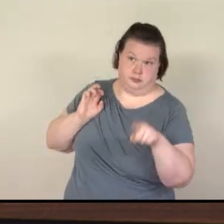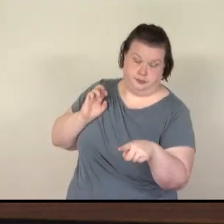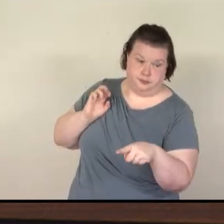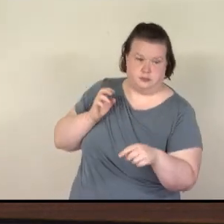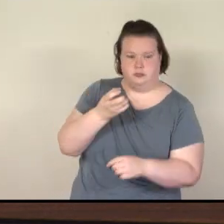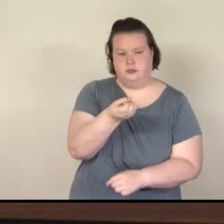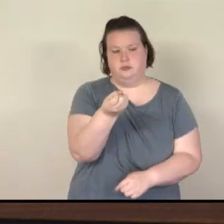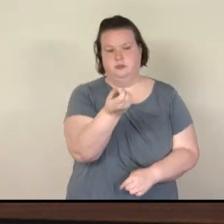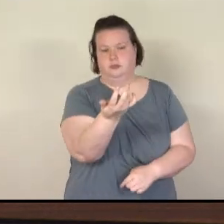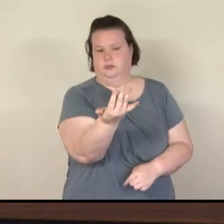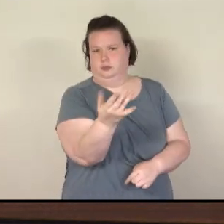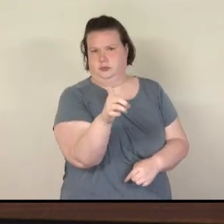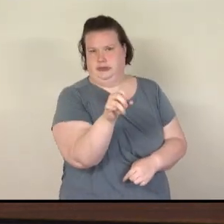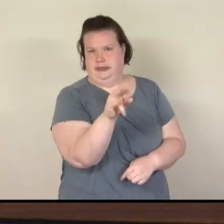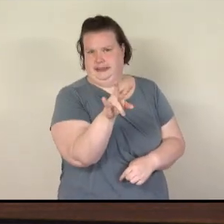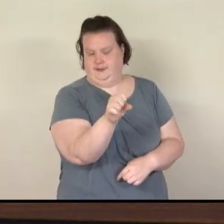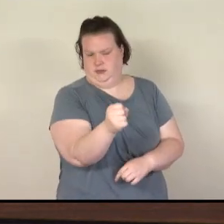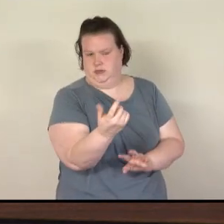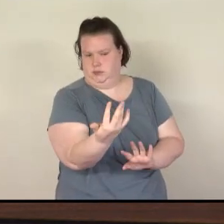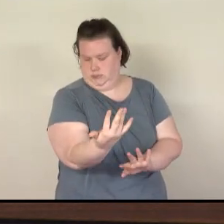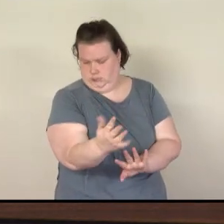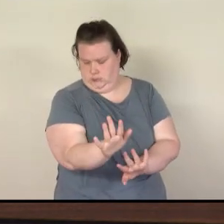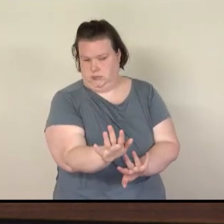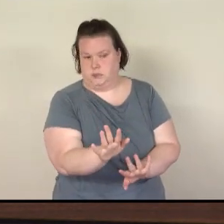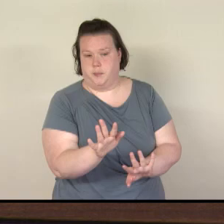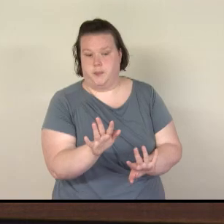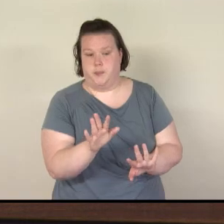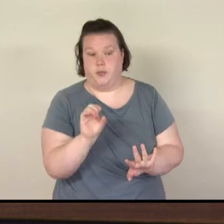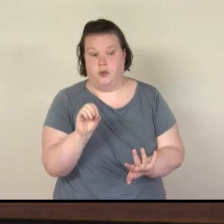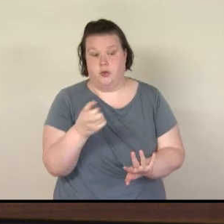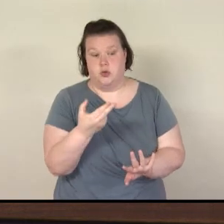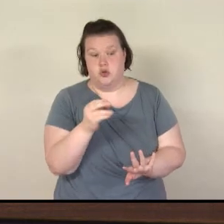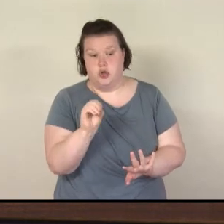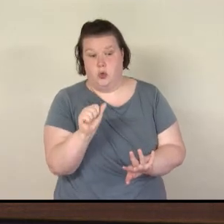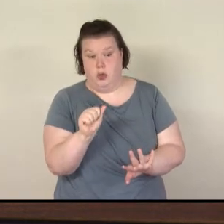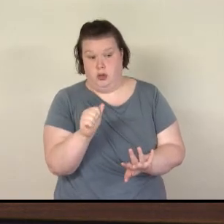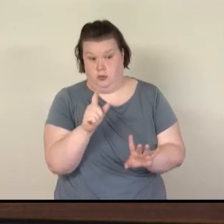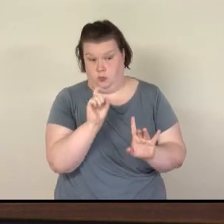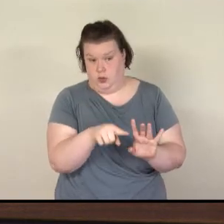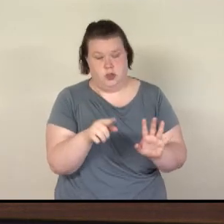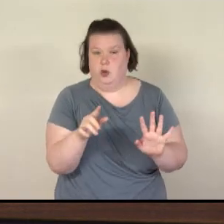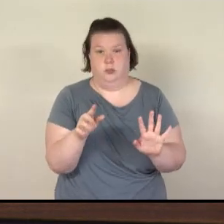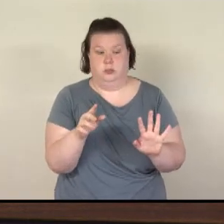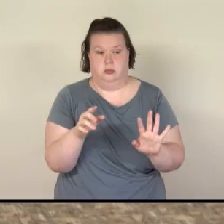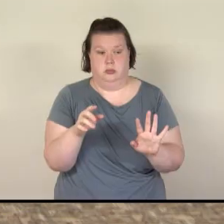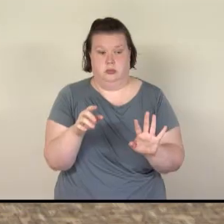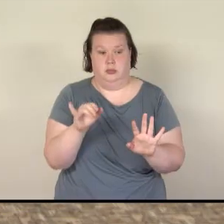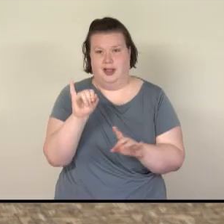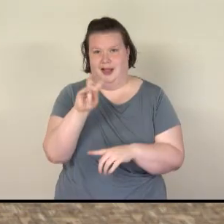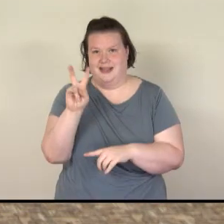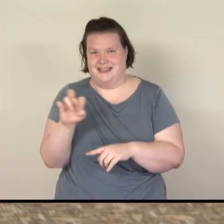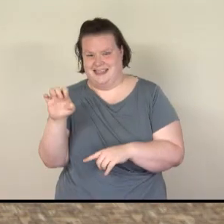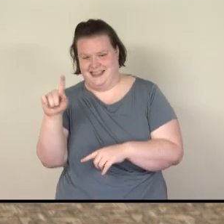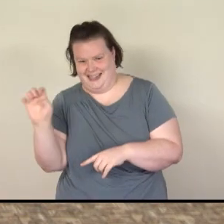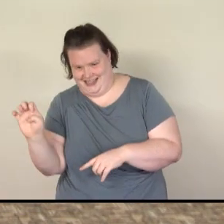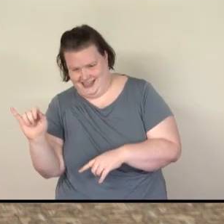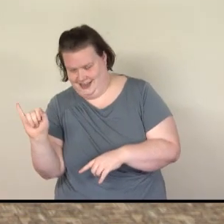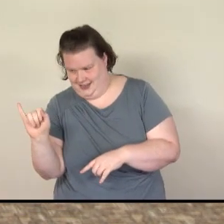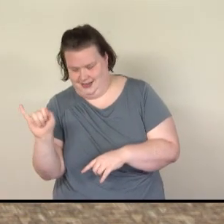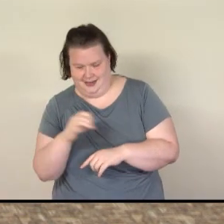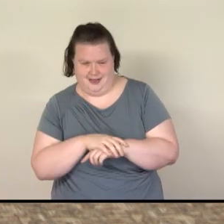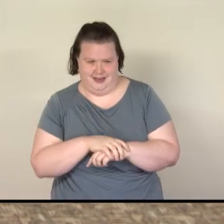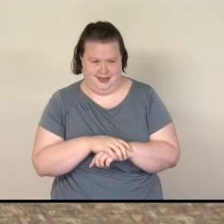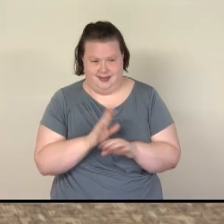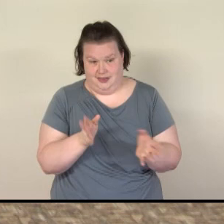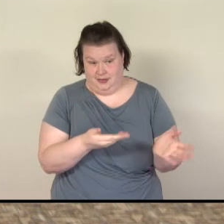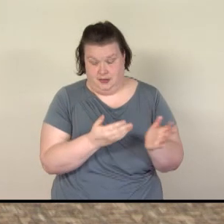Okay, hold on one second, Mr. Davis. Mr. Ochoa, do you still have a question? go ahead. Oh, well, actually, Ms. Iazetti.